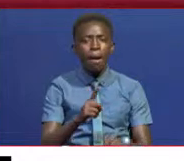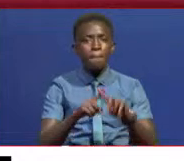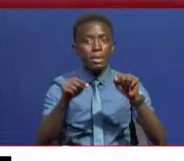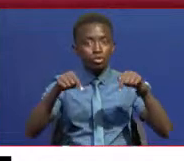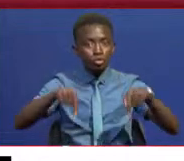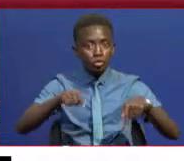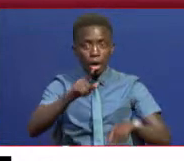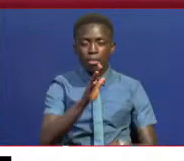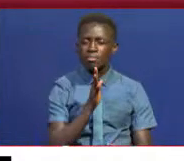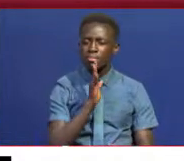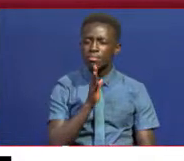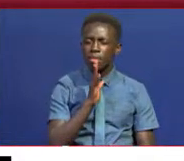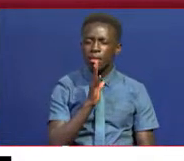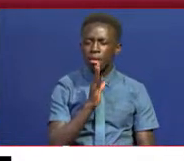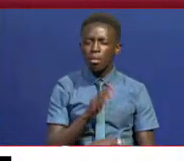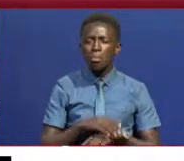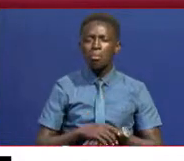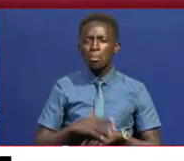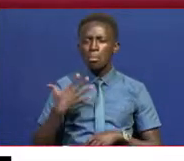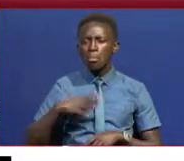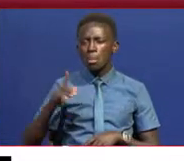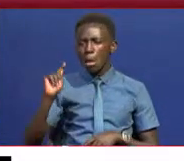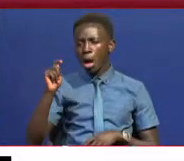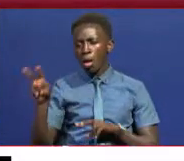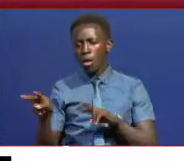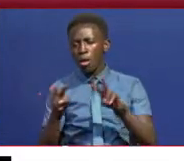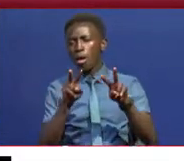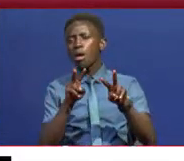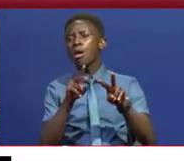saying you knew something and you did the right thing.